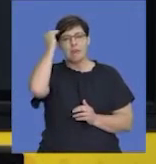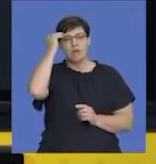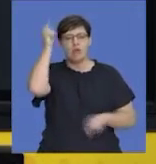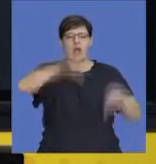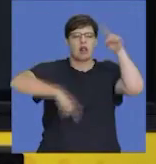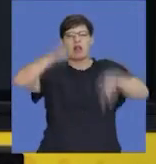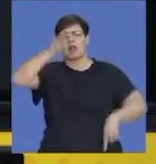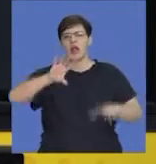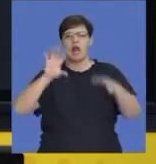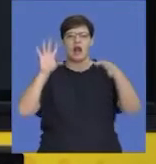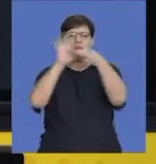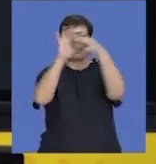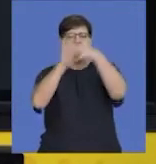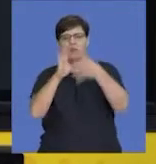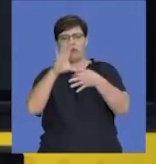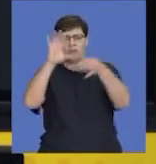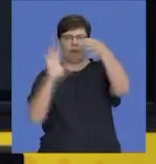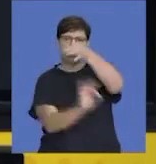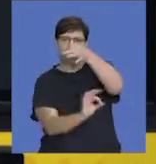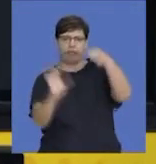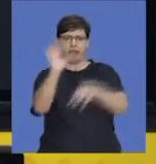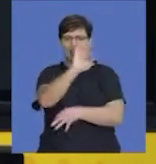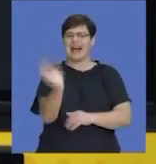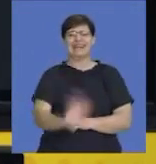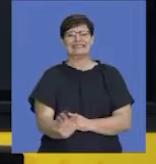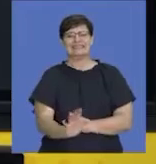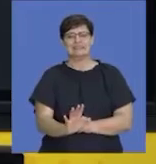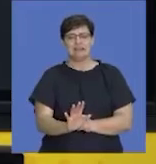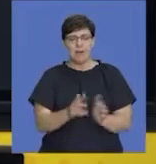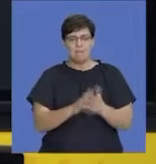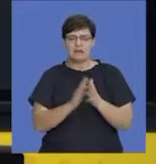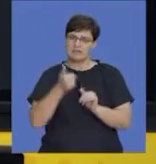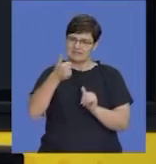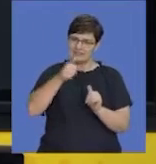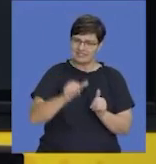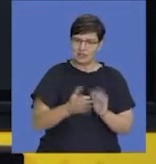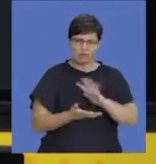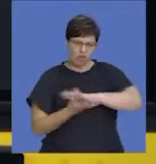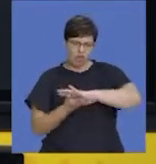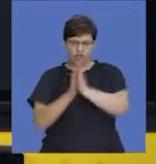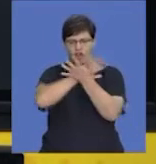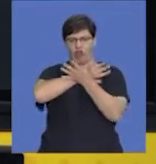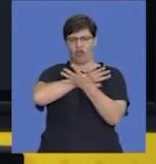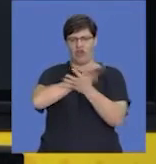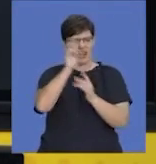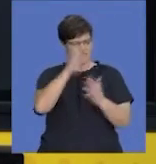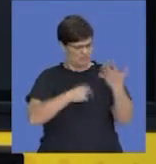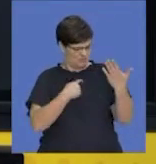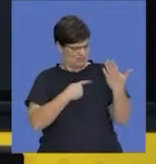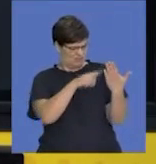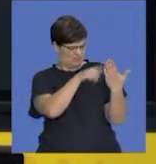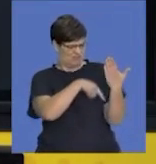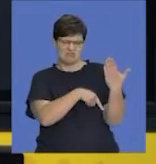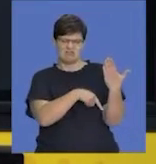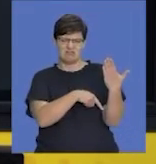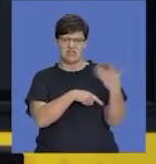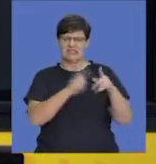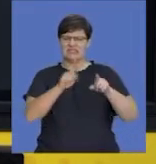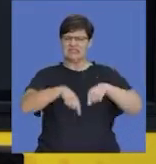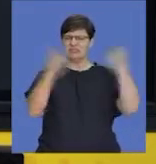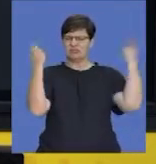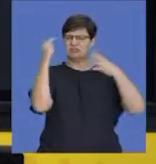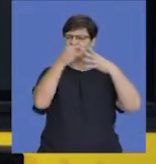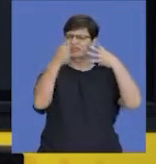not related or linked, and then it also distorts the essay, and the reader might not understand why you are